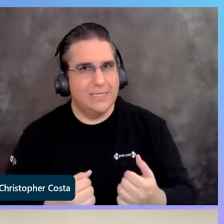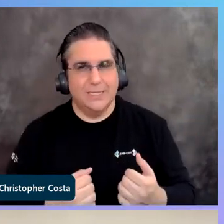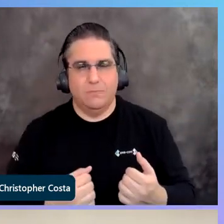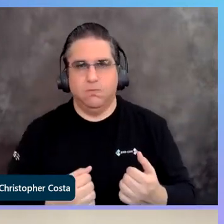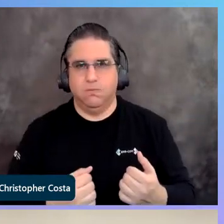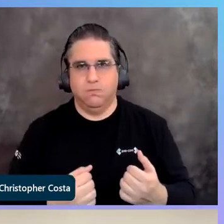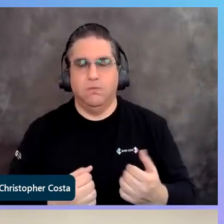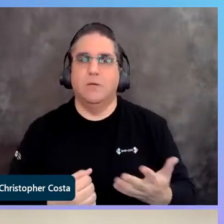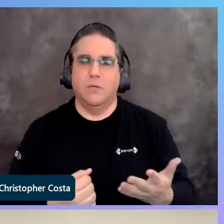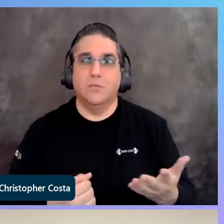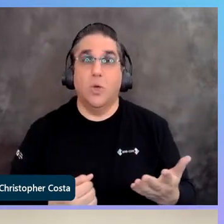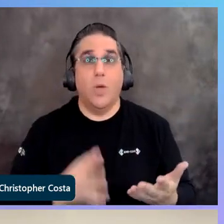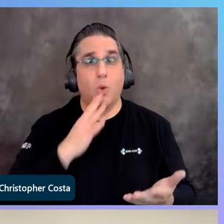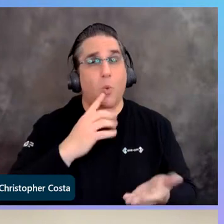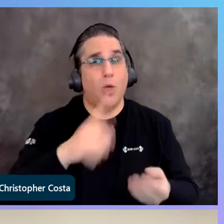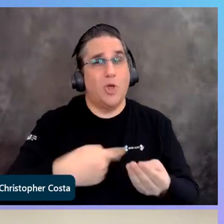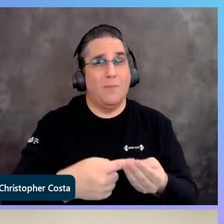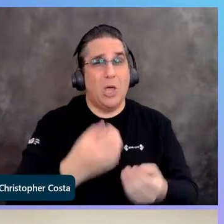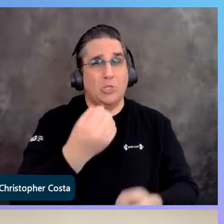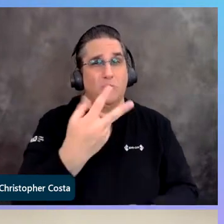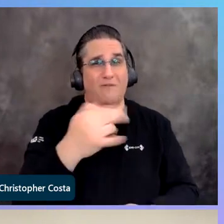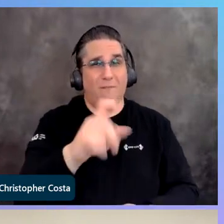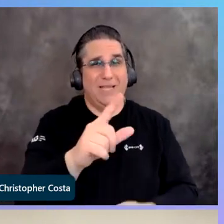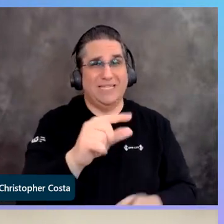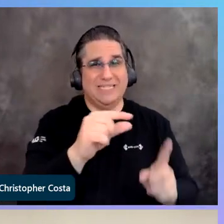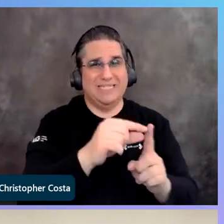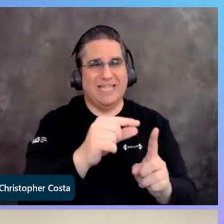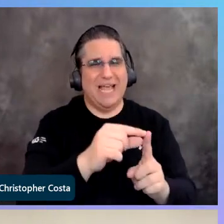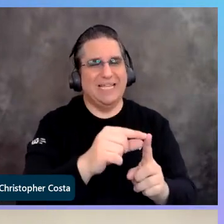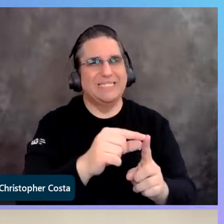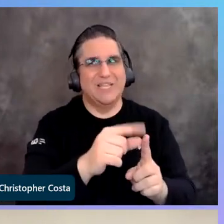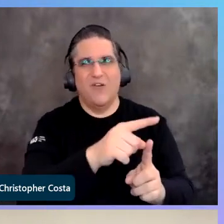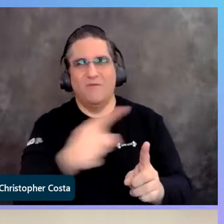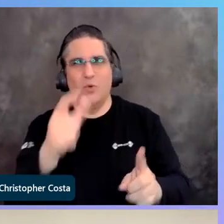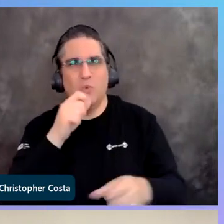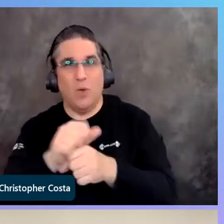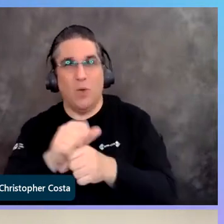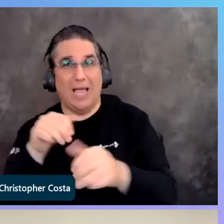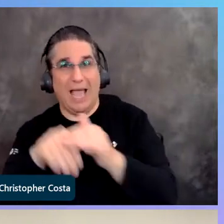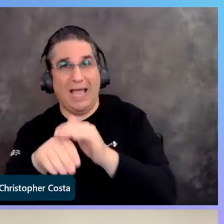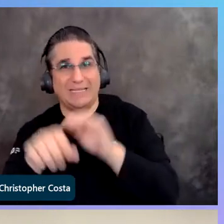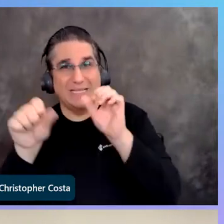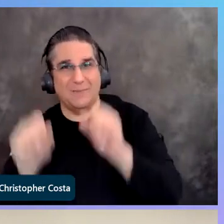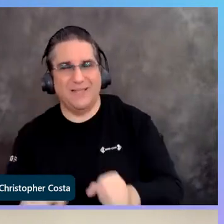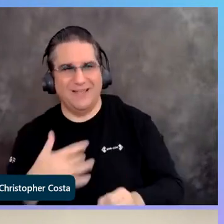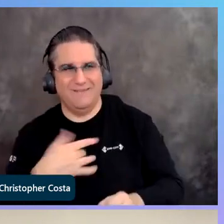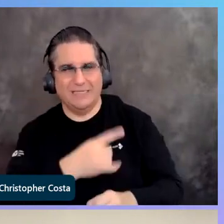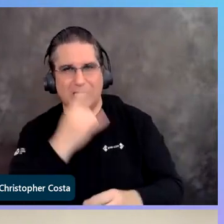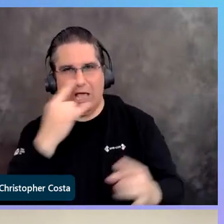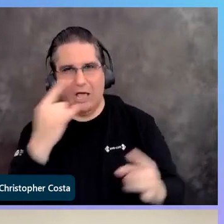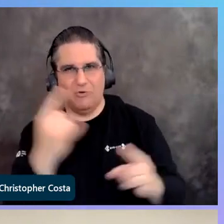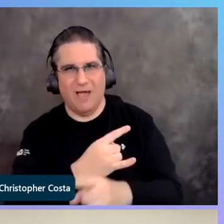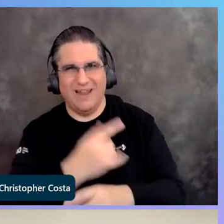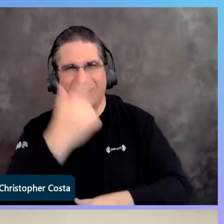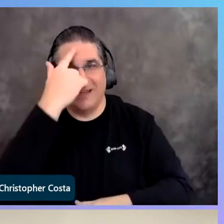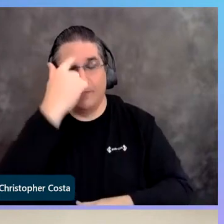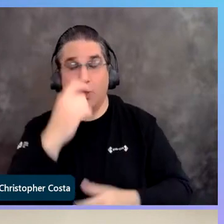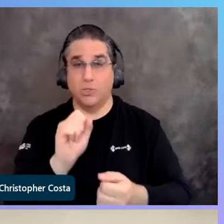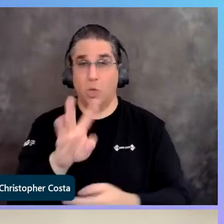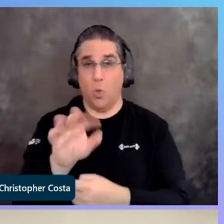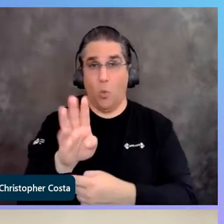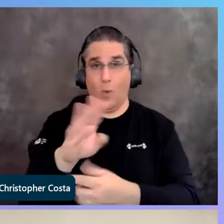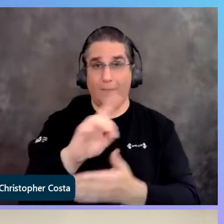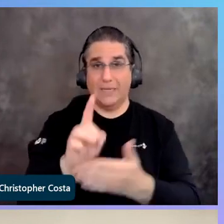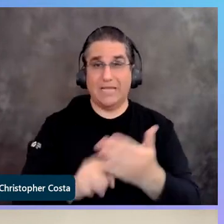12 pixel text at an accessibility conference has a little bit of irony, since the general guidance for web design is to start